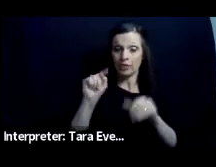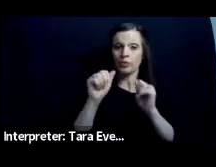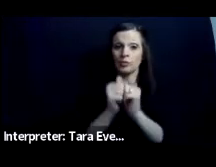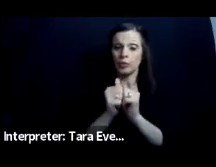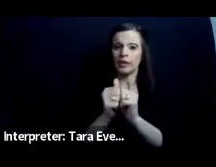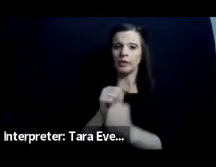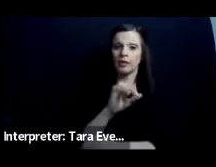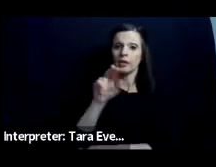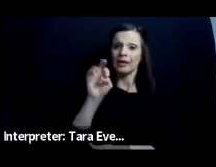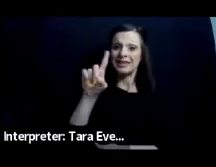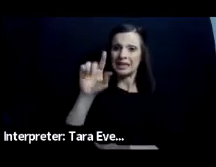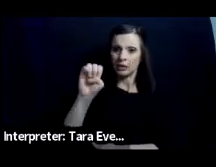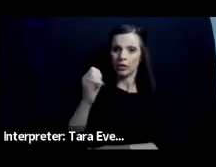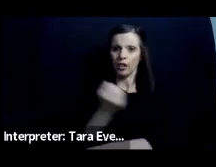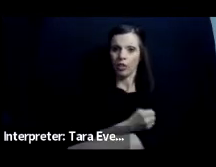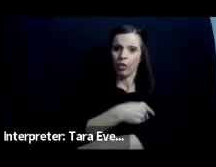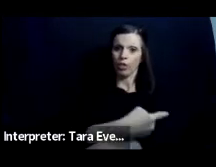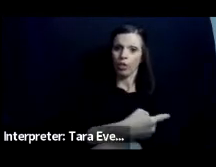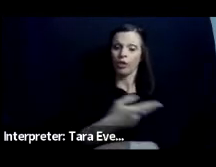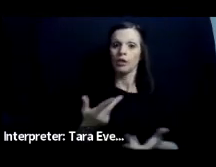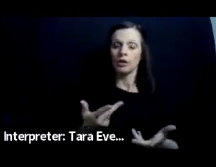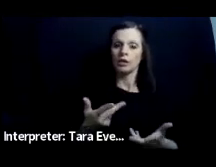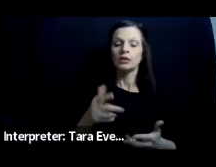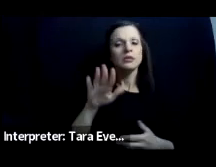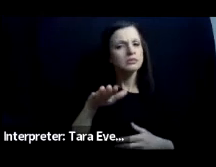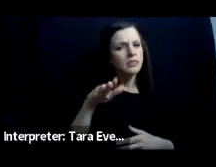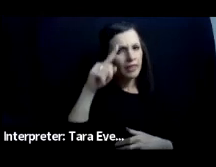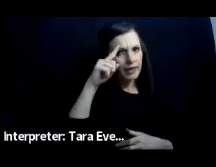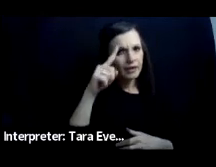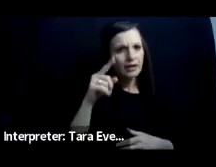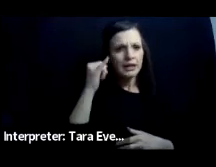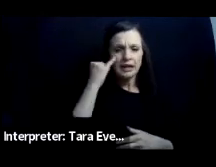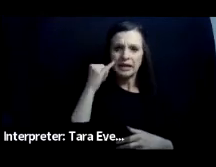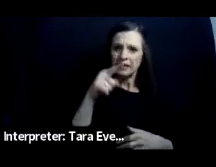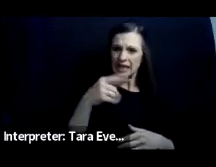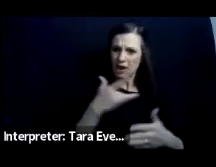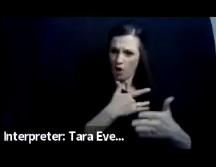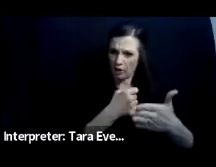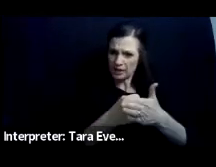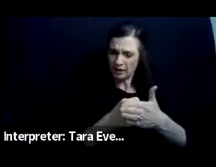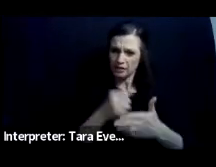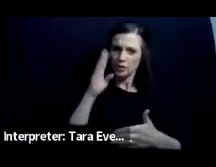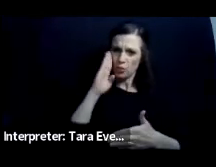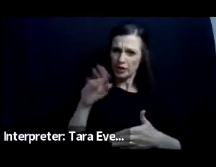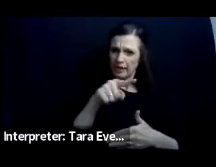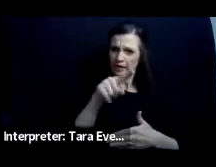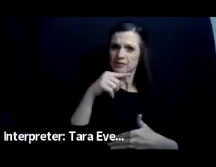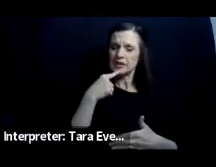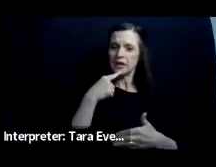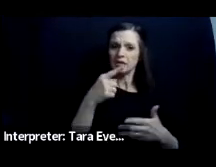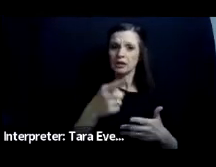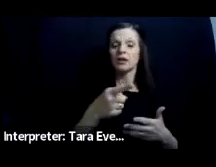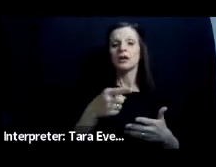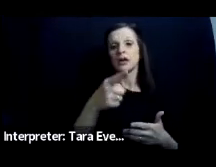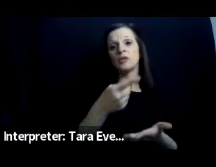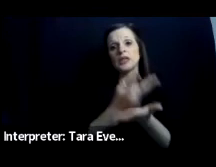if he had had a heart attack, would they have said that he was found half naked on the bathroom floor with a Big Mac in his hand and French fries scattered across the